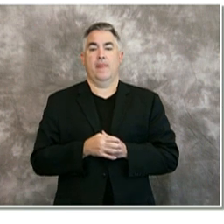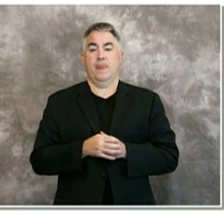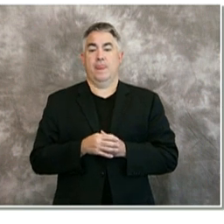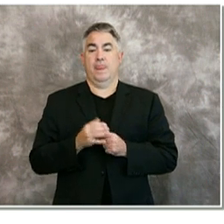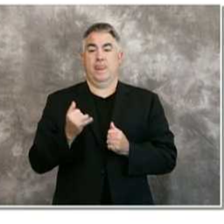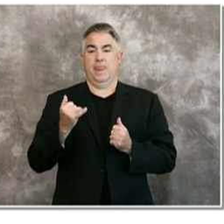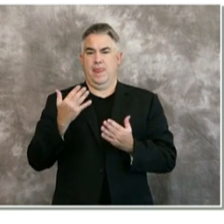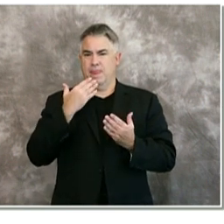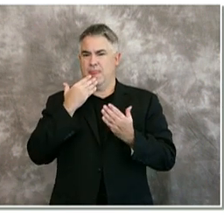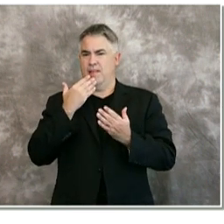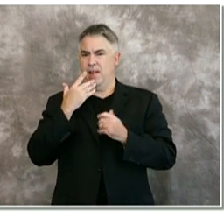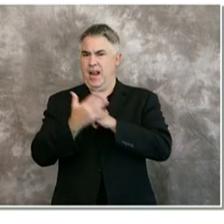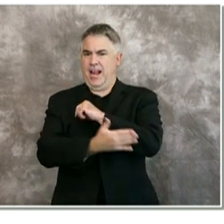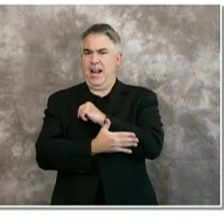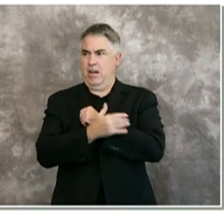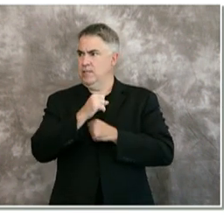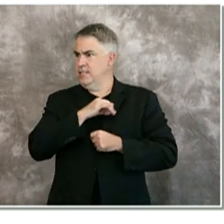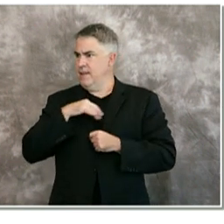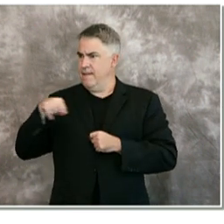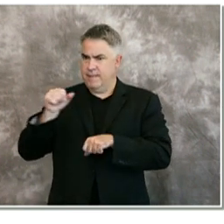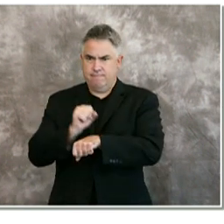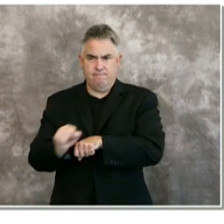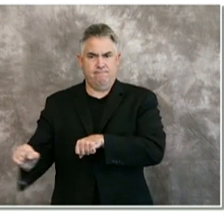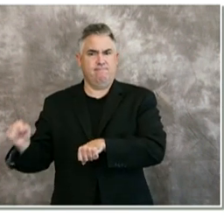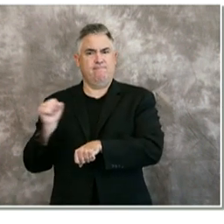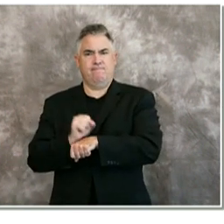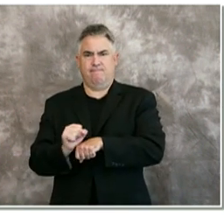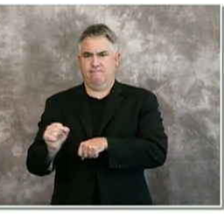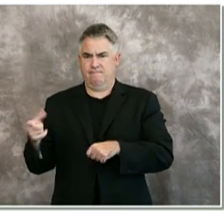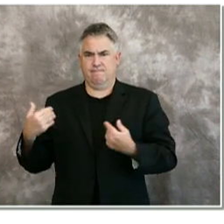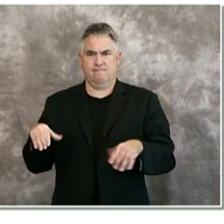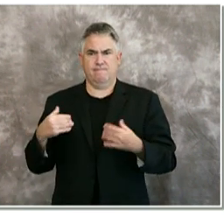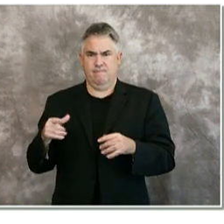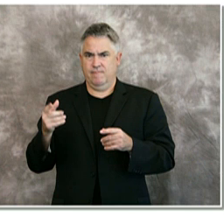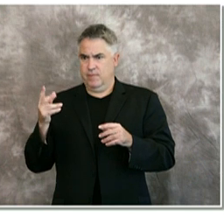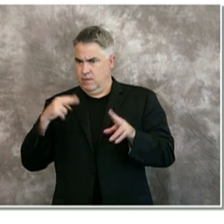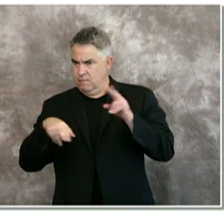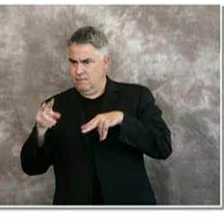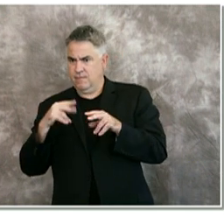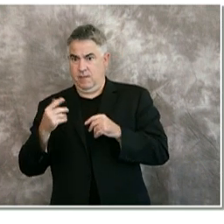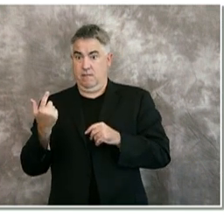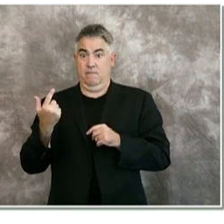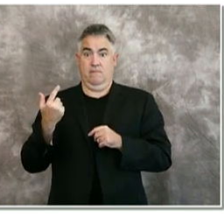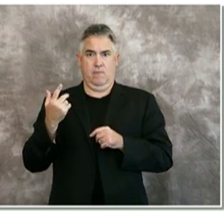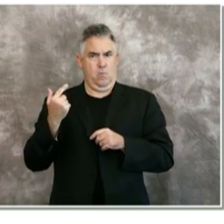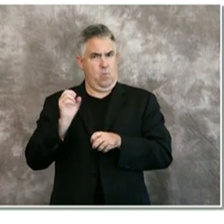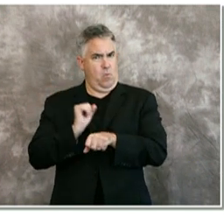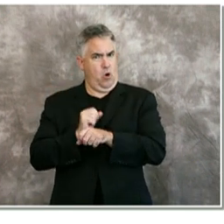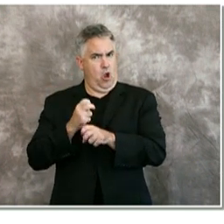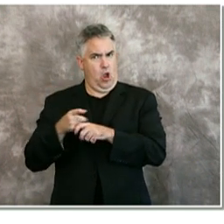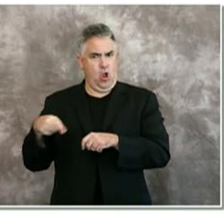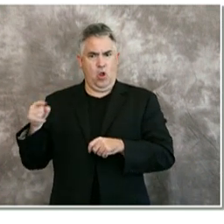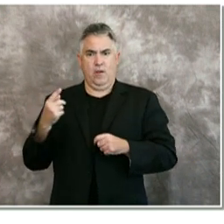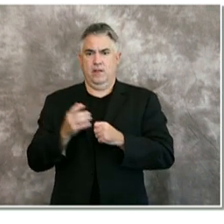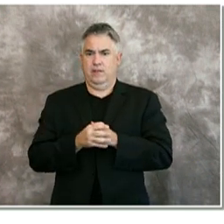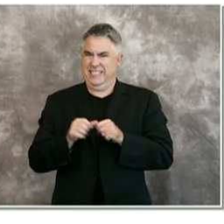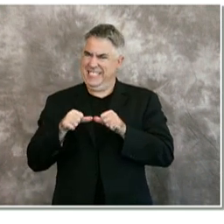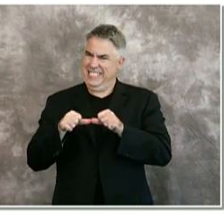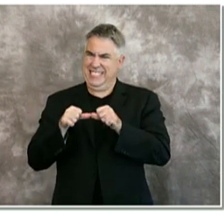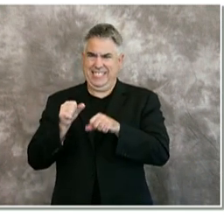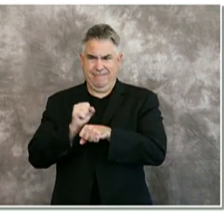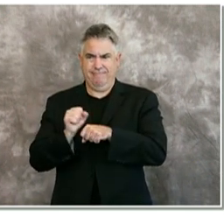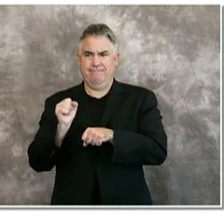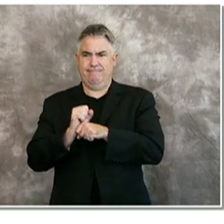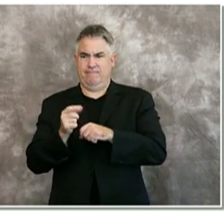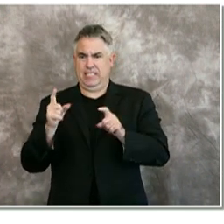county staff and many of the health system staff who worked through the holiday weekend to continue to administer and process testing.